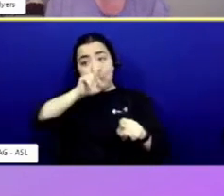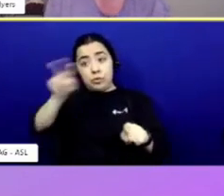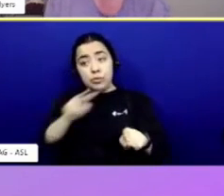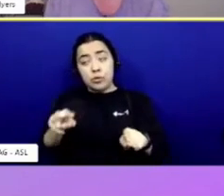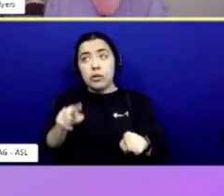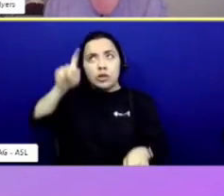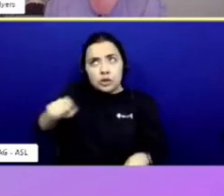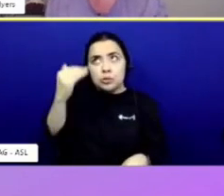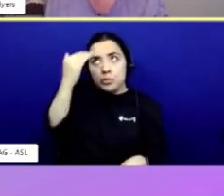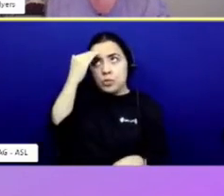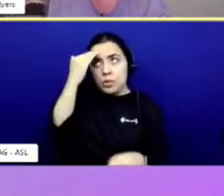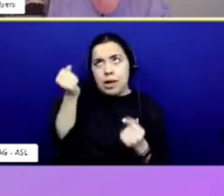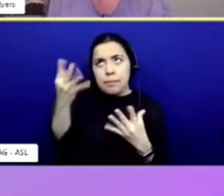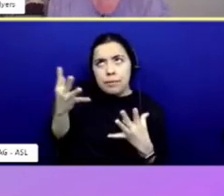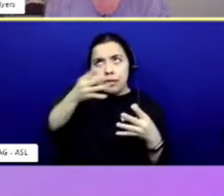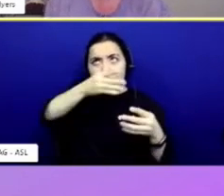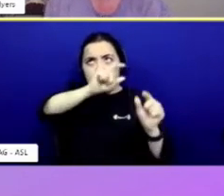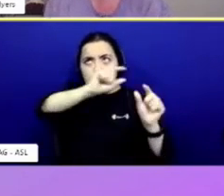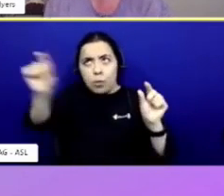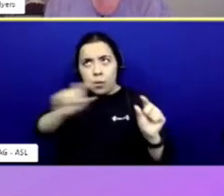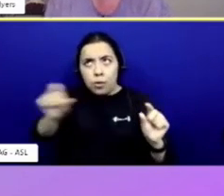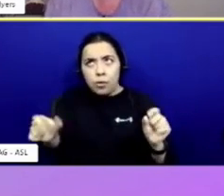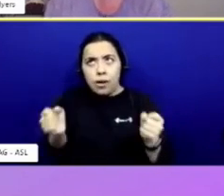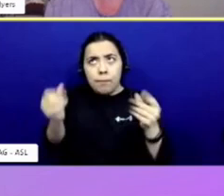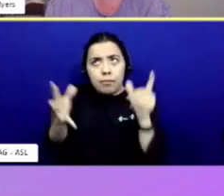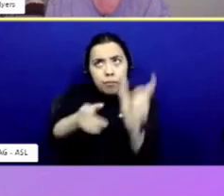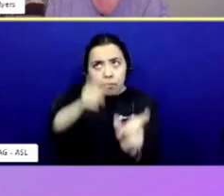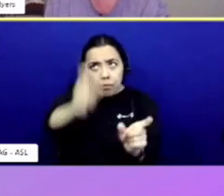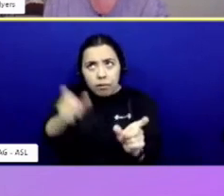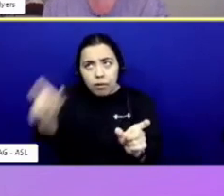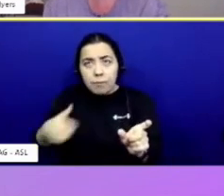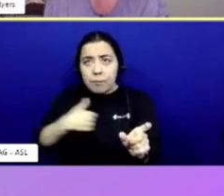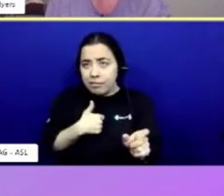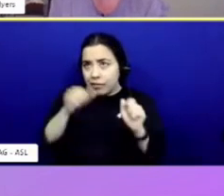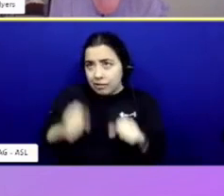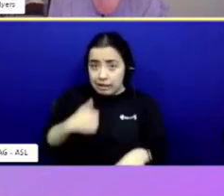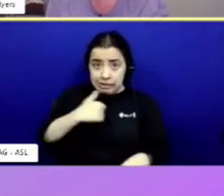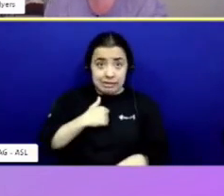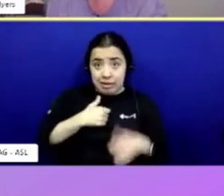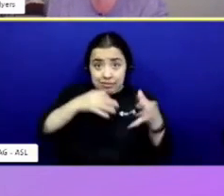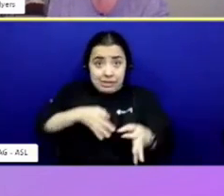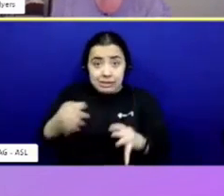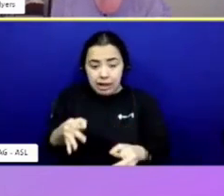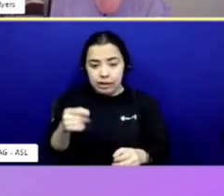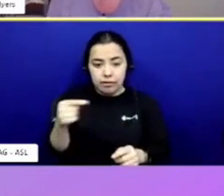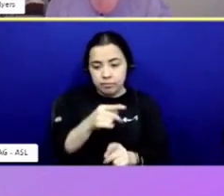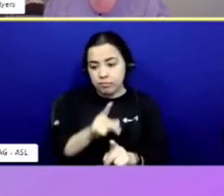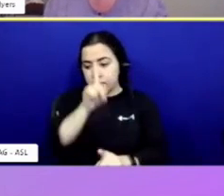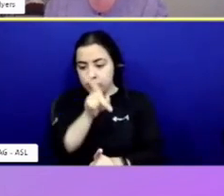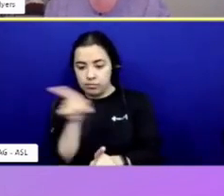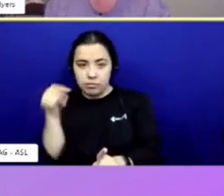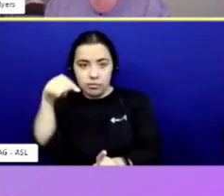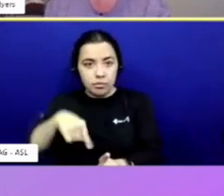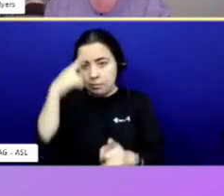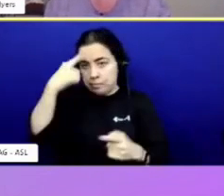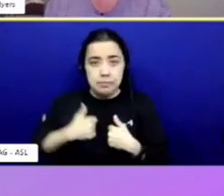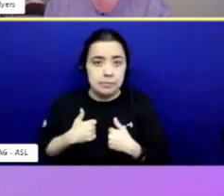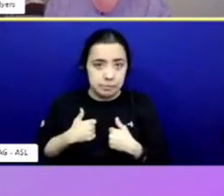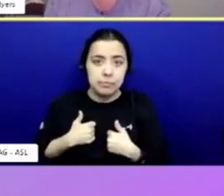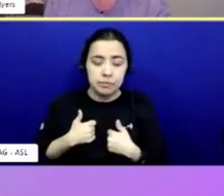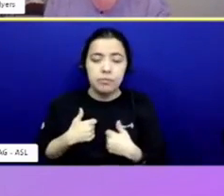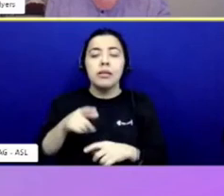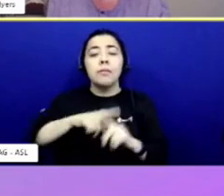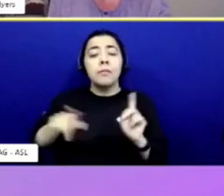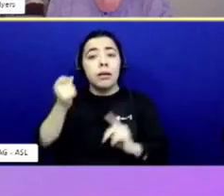to navigate through the table in all four directions. They could go up, they could go down, left, right, and so forth.